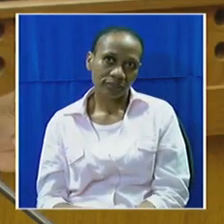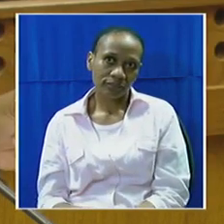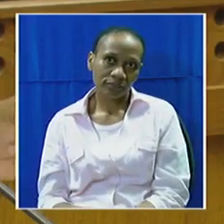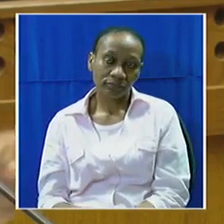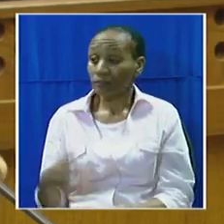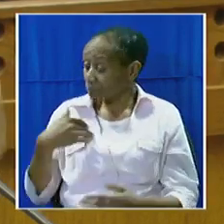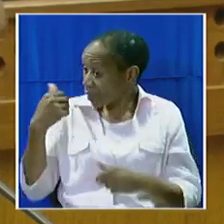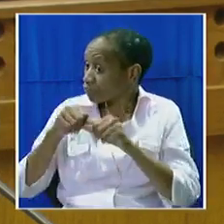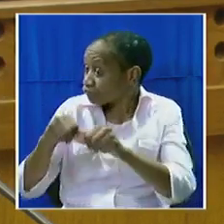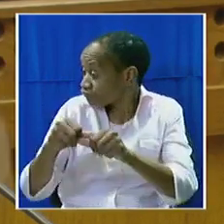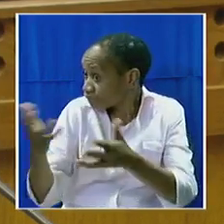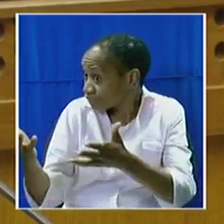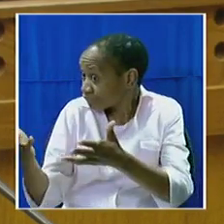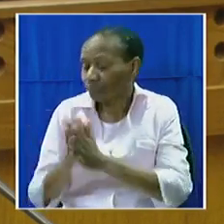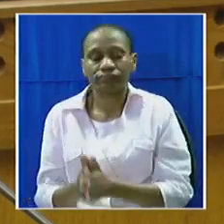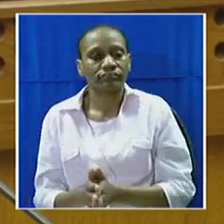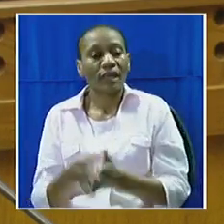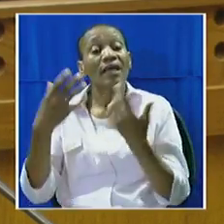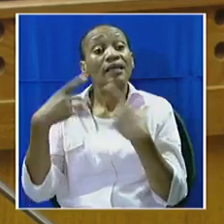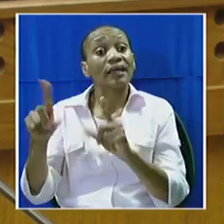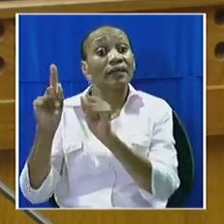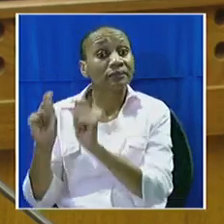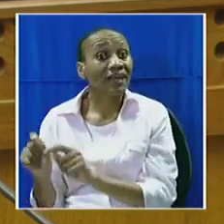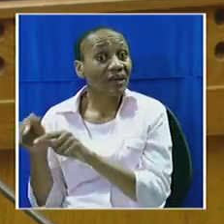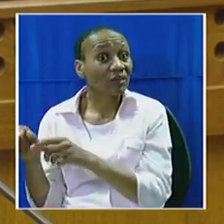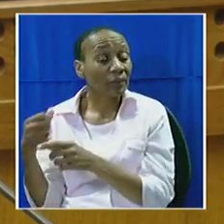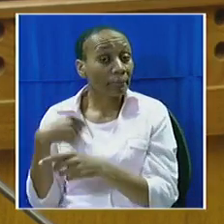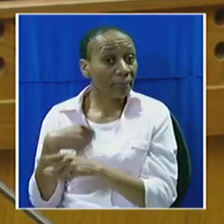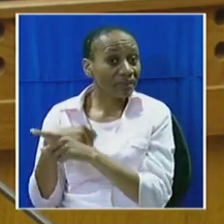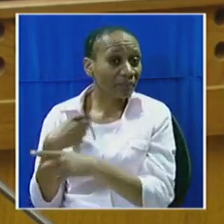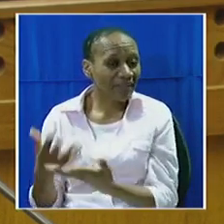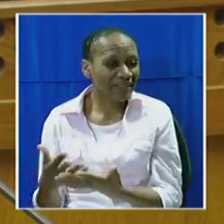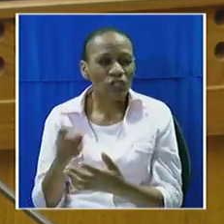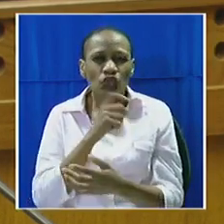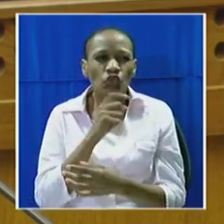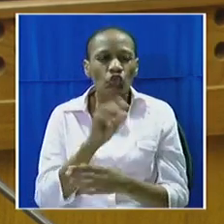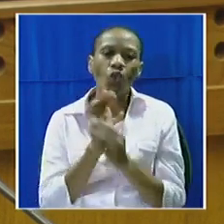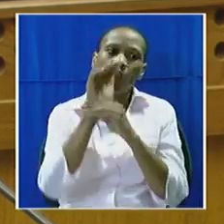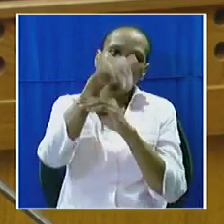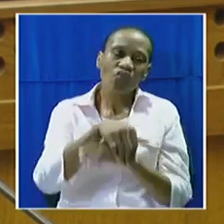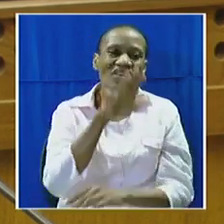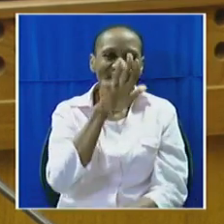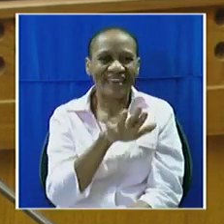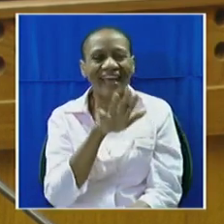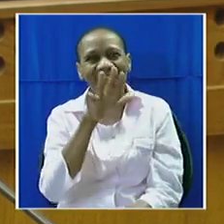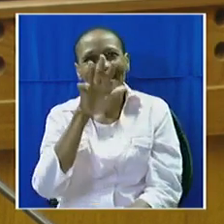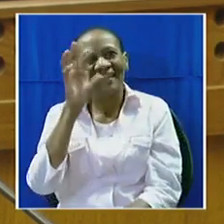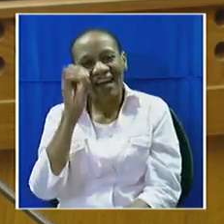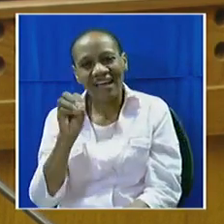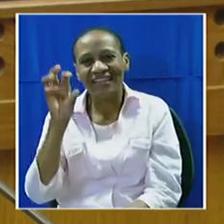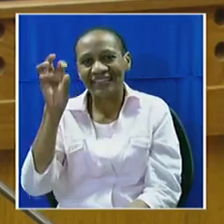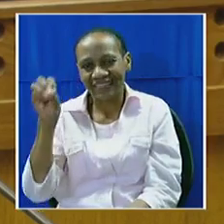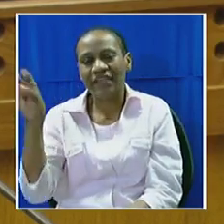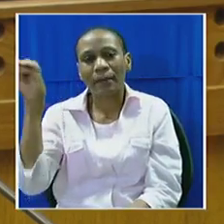Can I continue? The City of Cape Town incurred more than 900 million